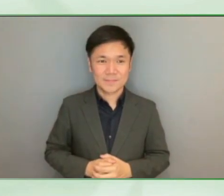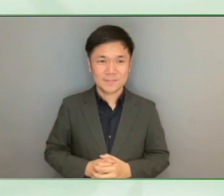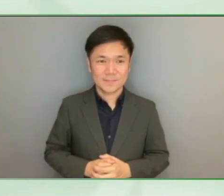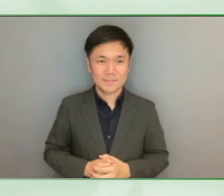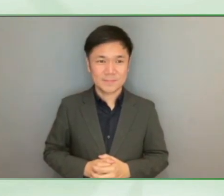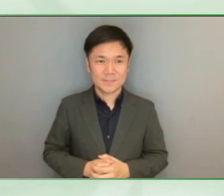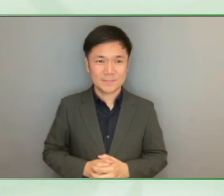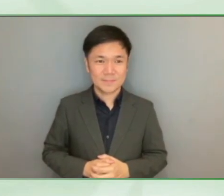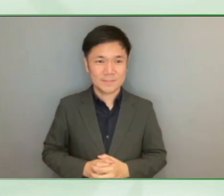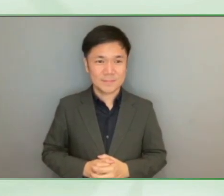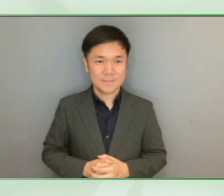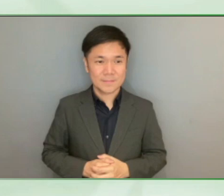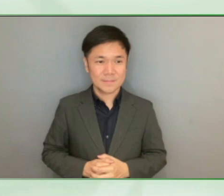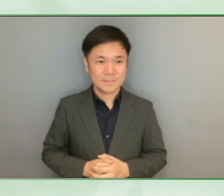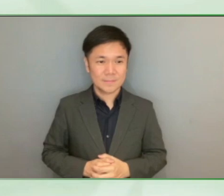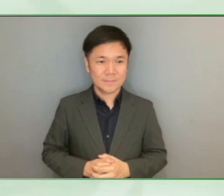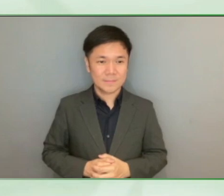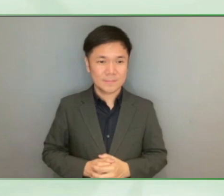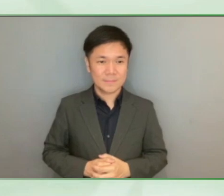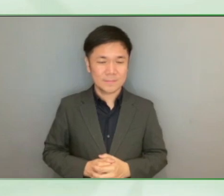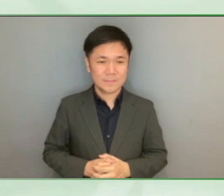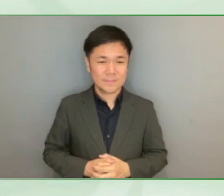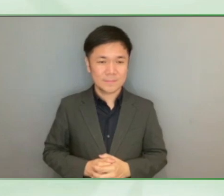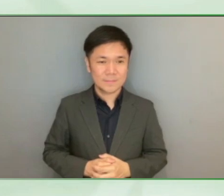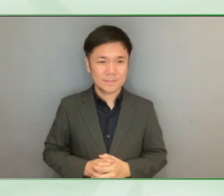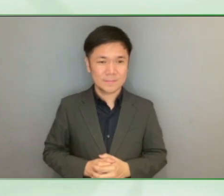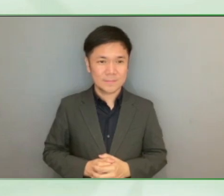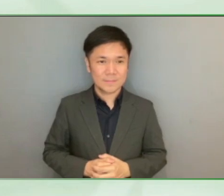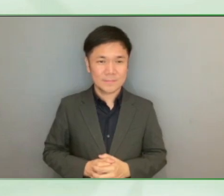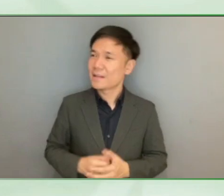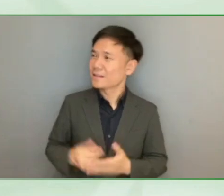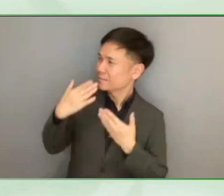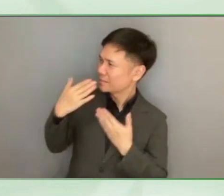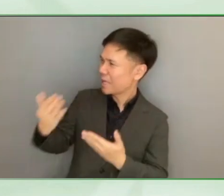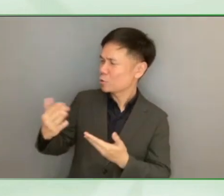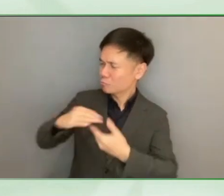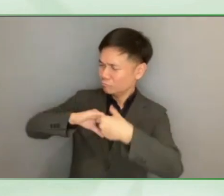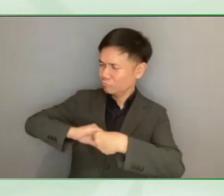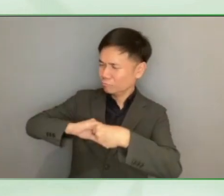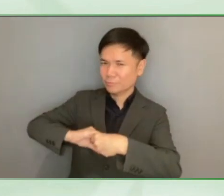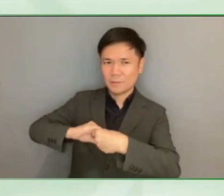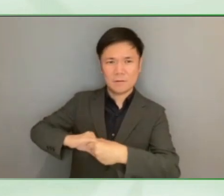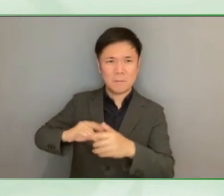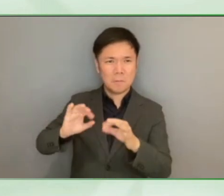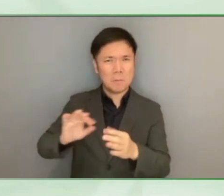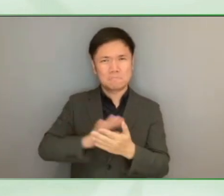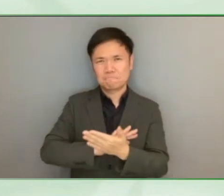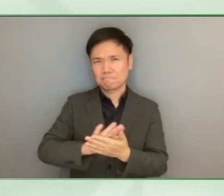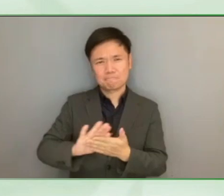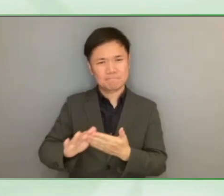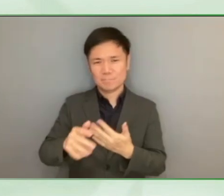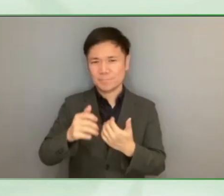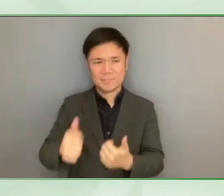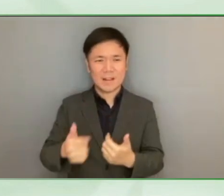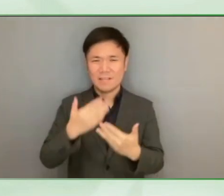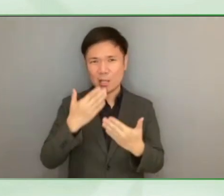I want to give you a handshake. Thank you very much for this session and guiding us through. Maybe Yeah. we go. Thank you. It worked out